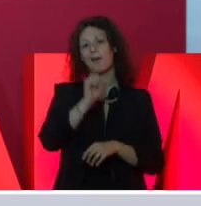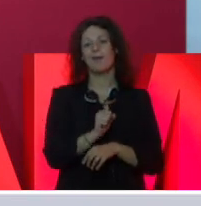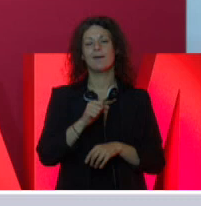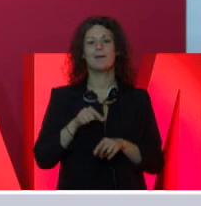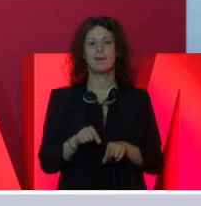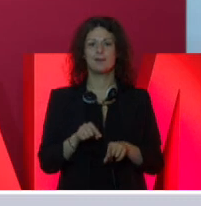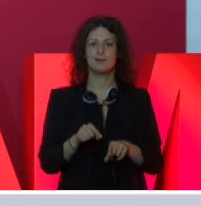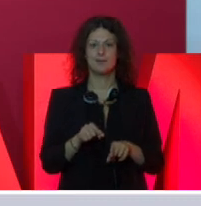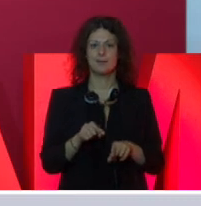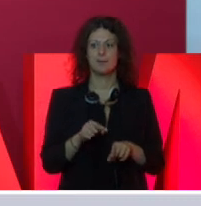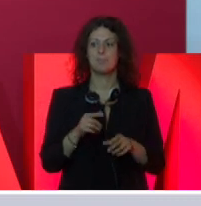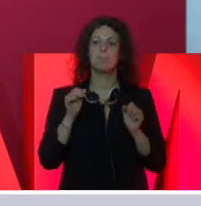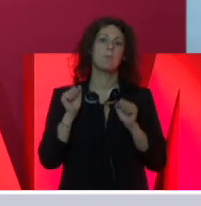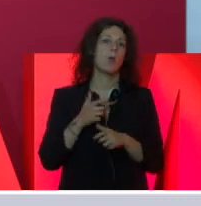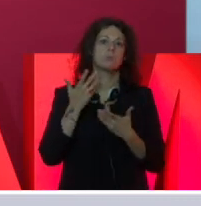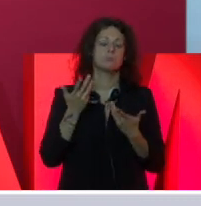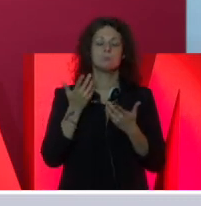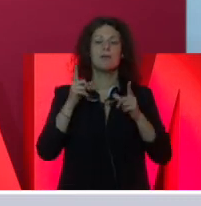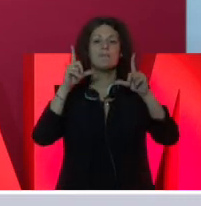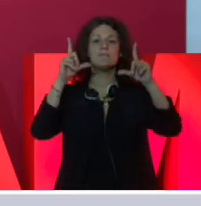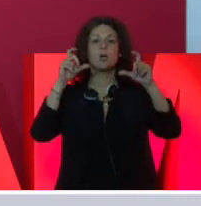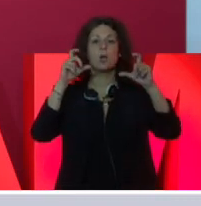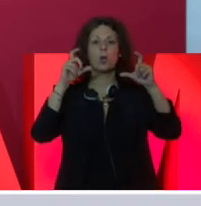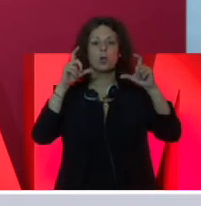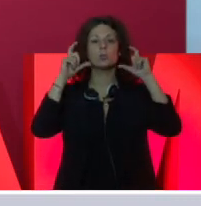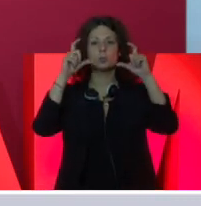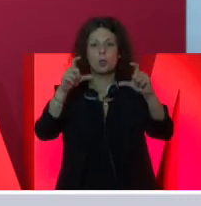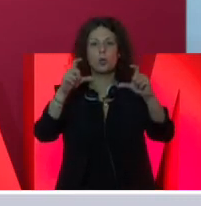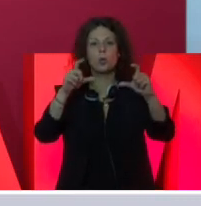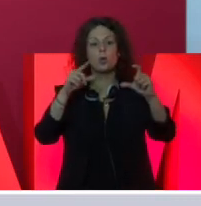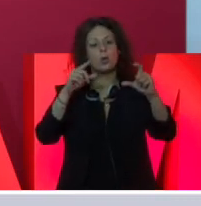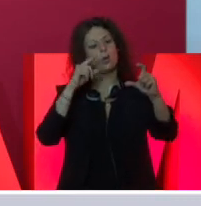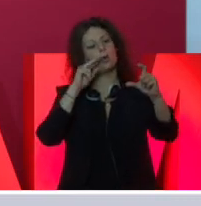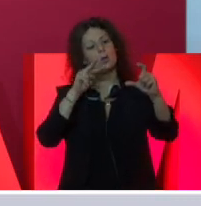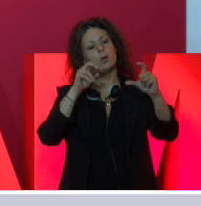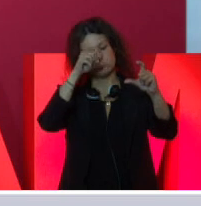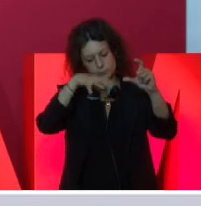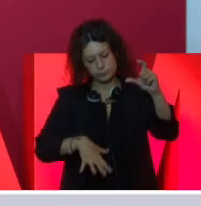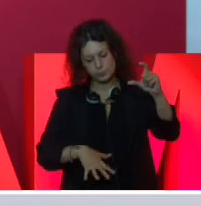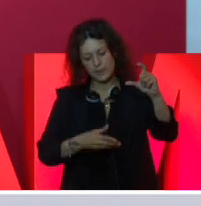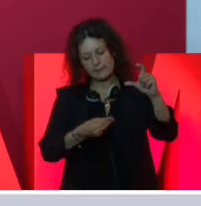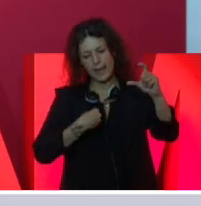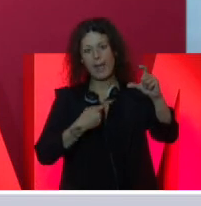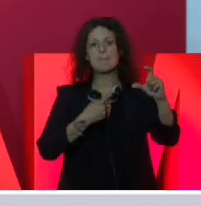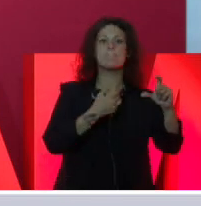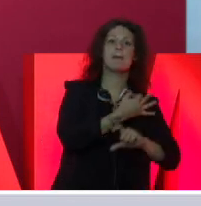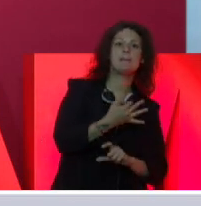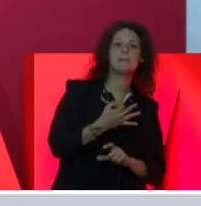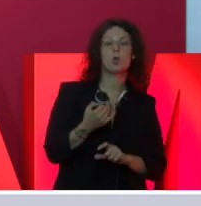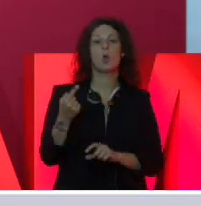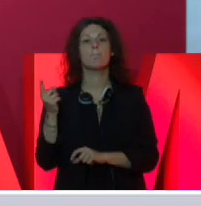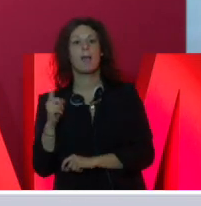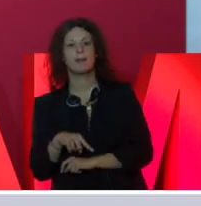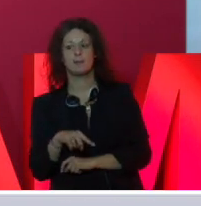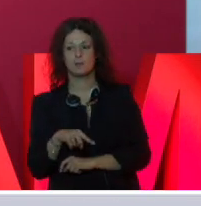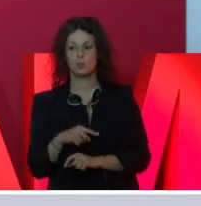specific picture, a specific clinical evidence, type of clinical evidence, should be labeled as benign